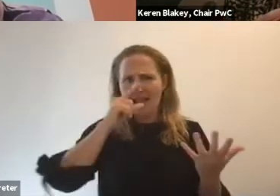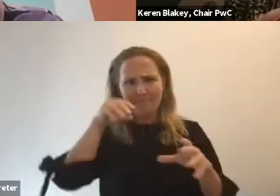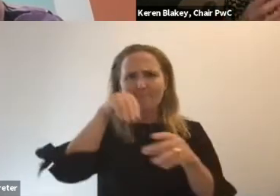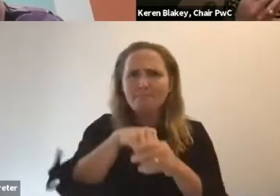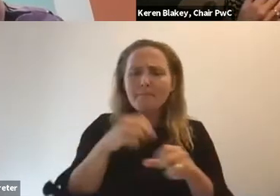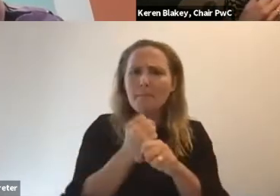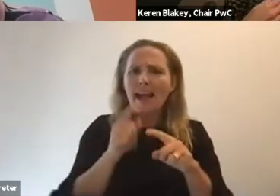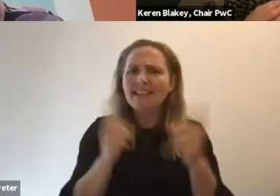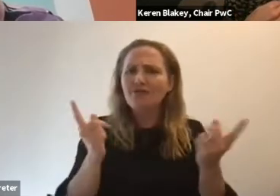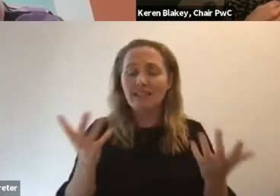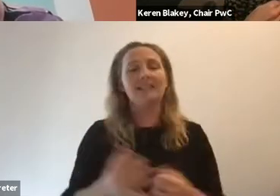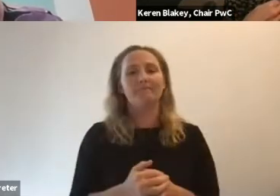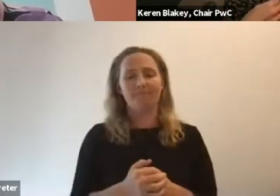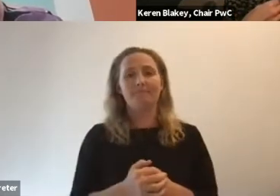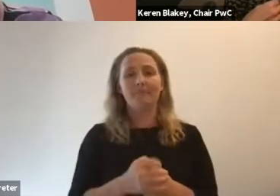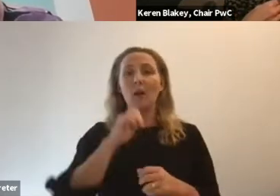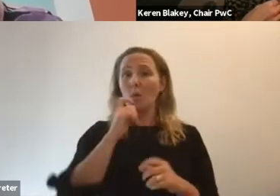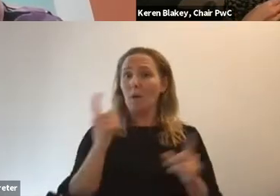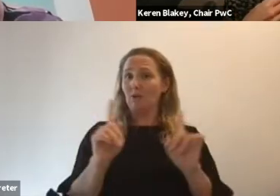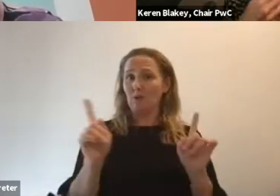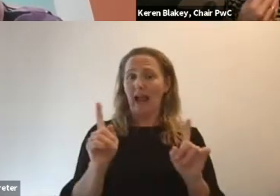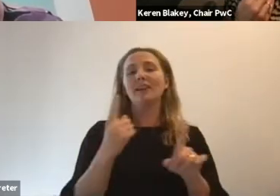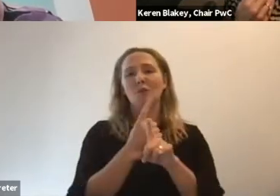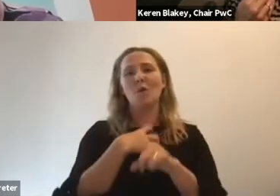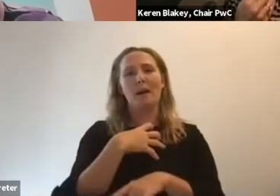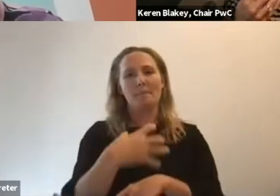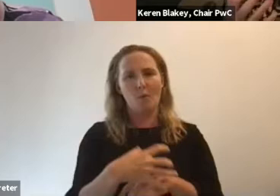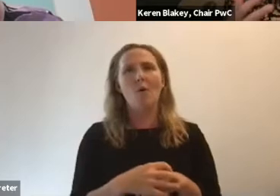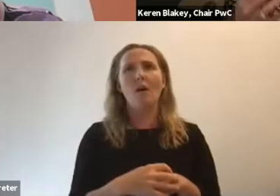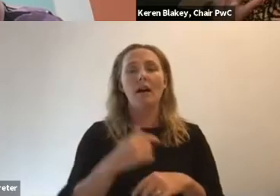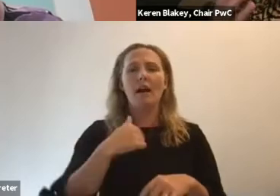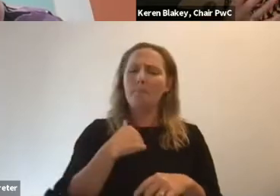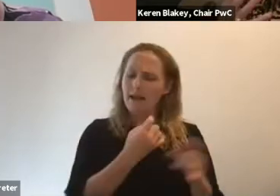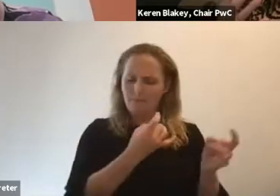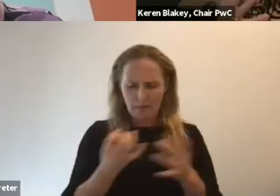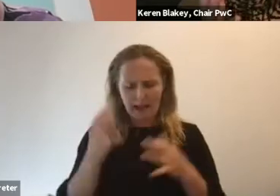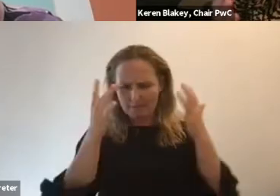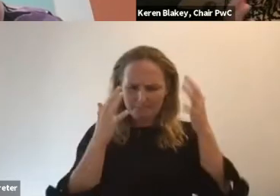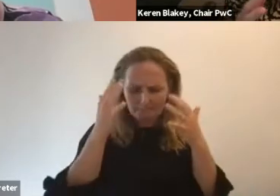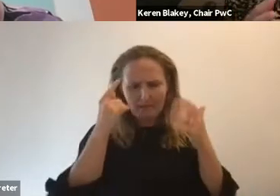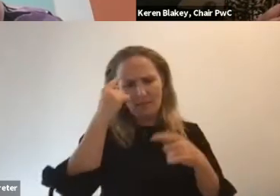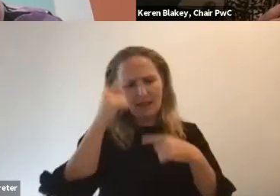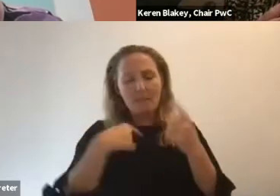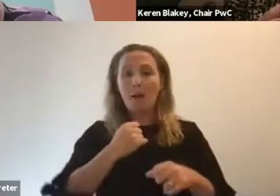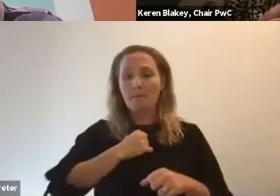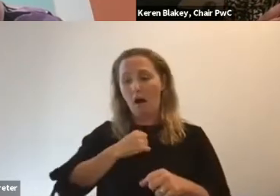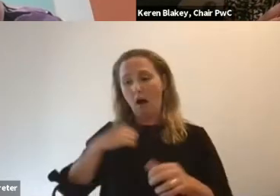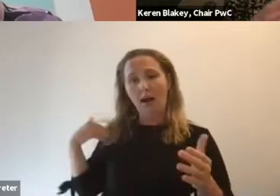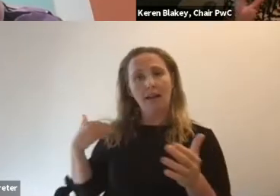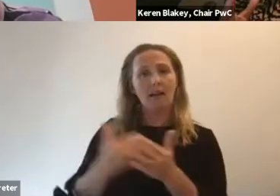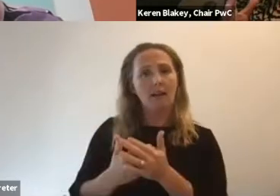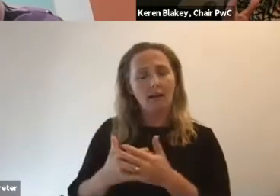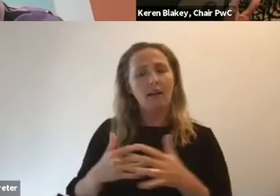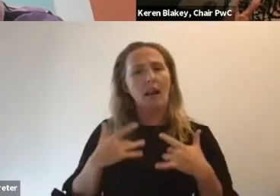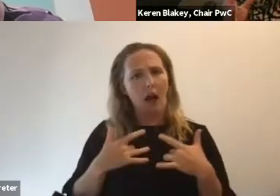today. And as I was preparing for this session, I reflect a little bit on my journey and my story. And